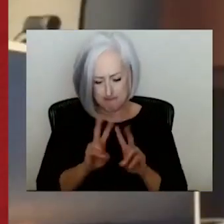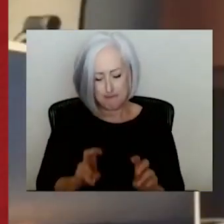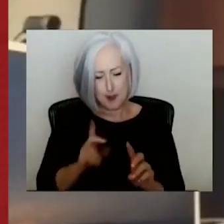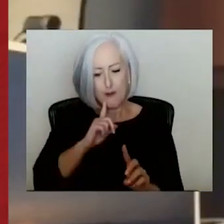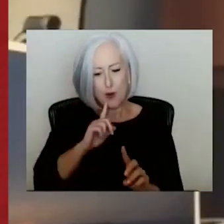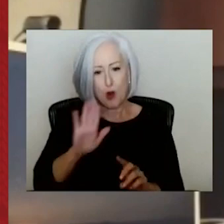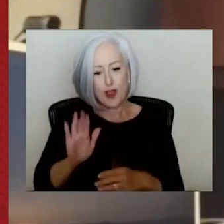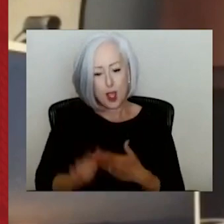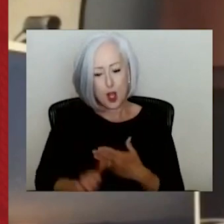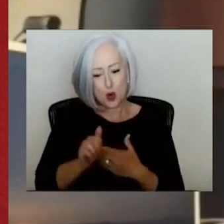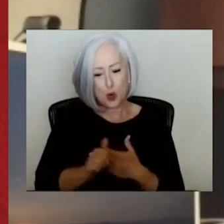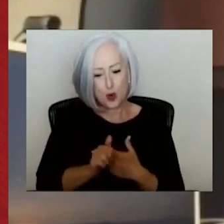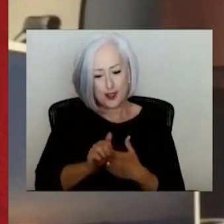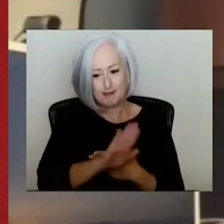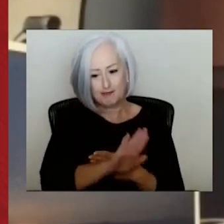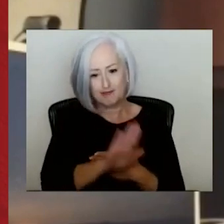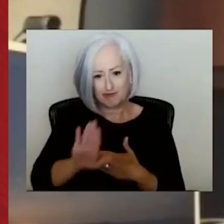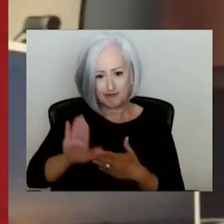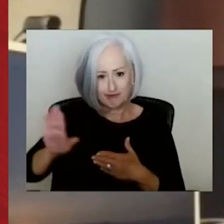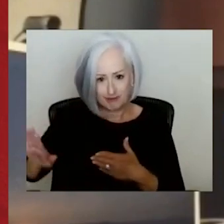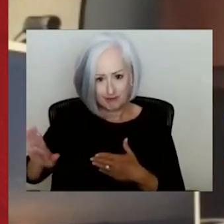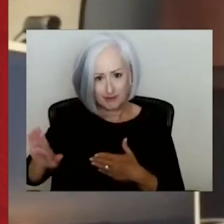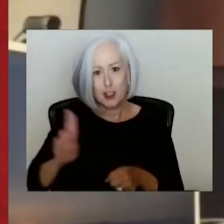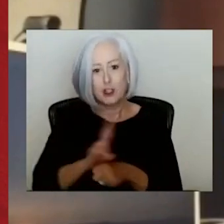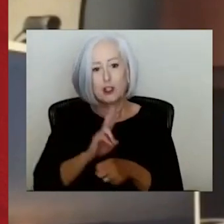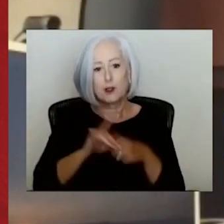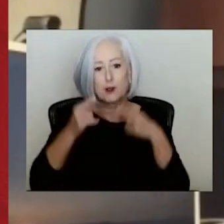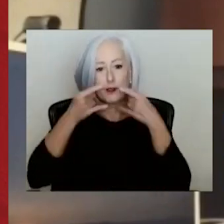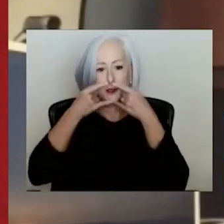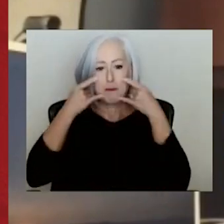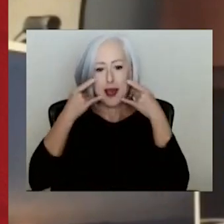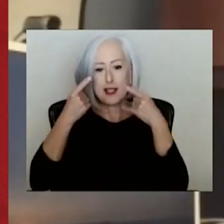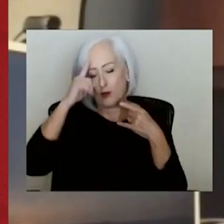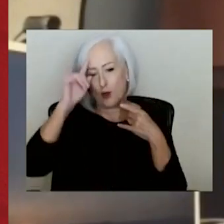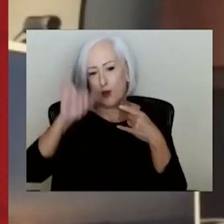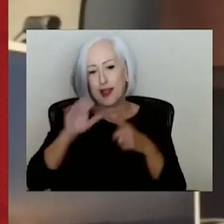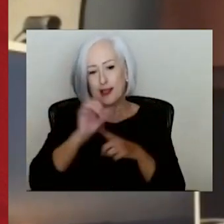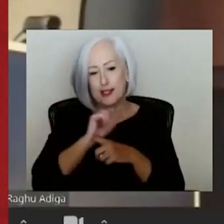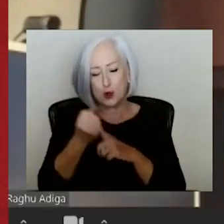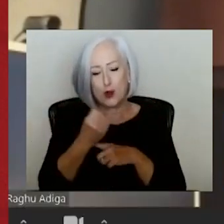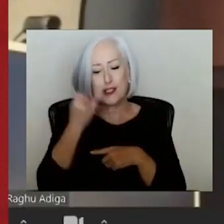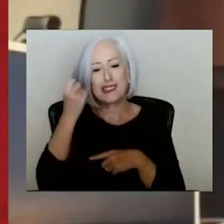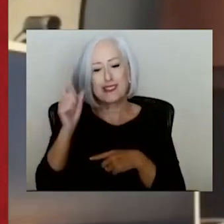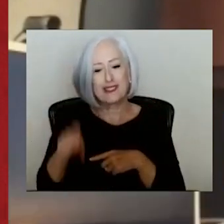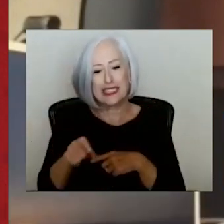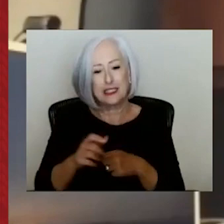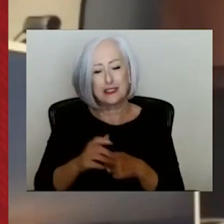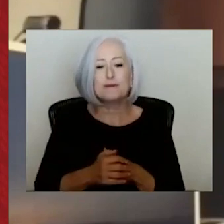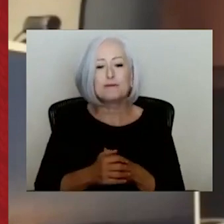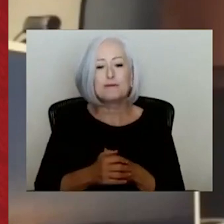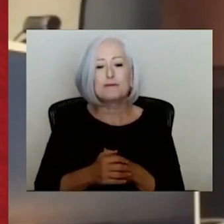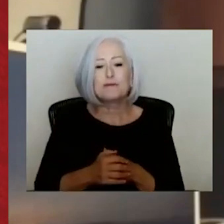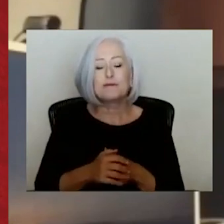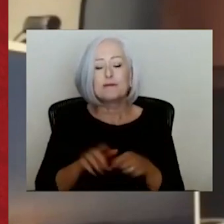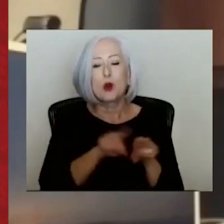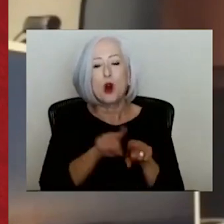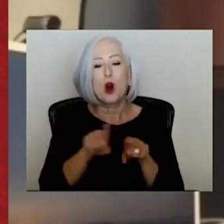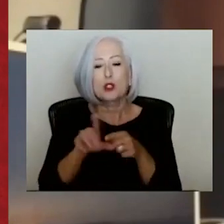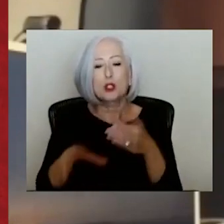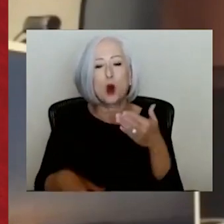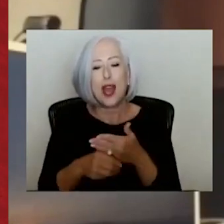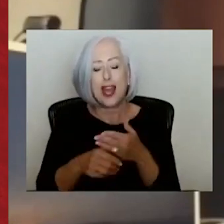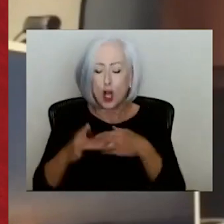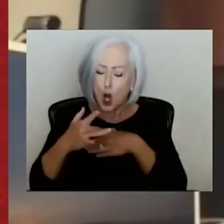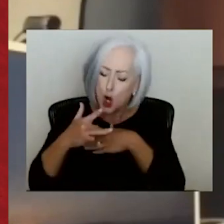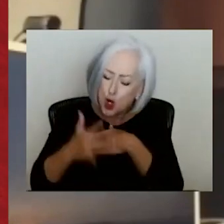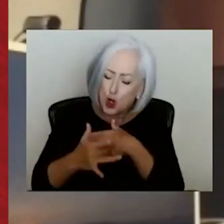risks are, and use a tight-fitting mask in the circumstances that we need to. And I also want to add to that early testing. It's so important